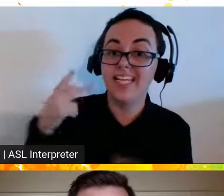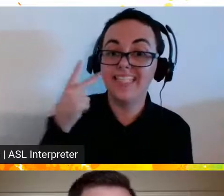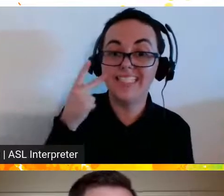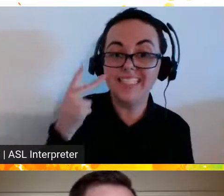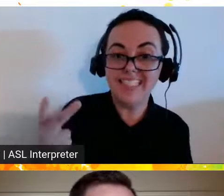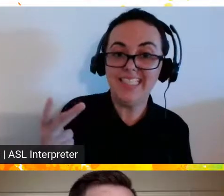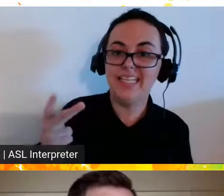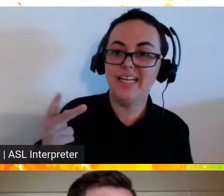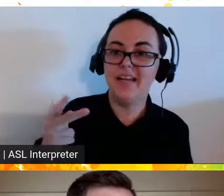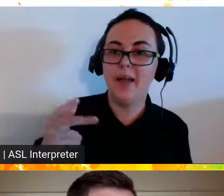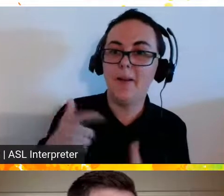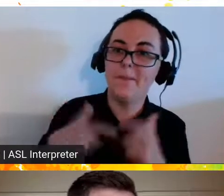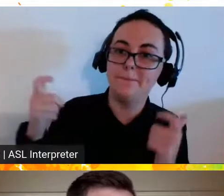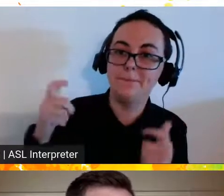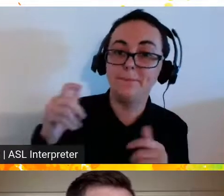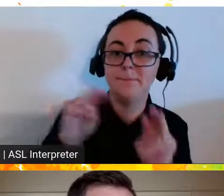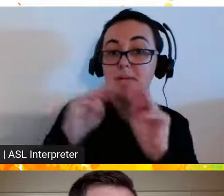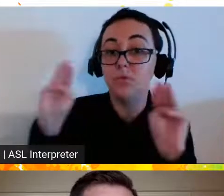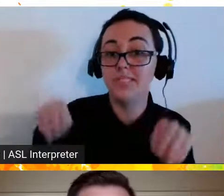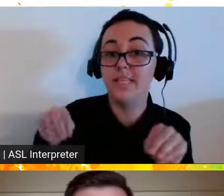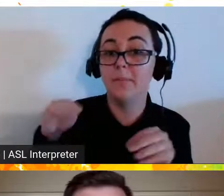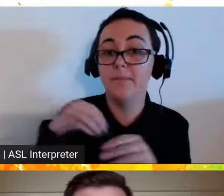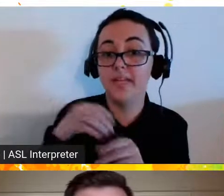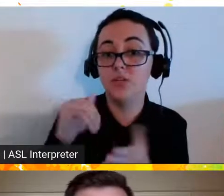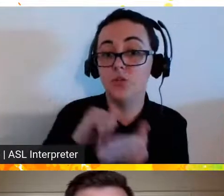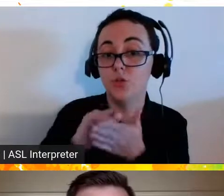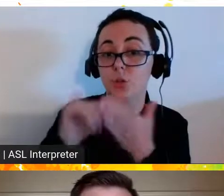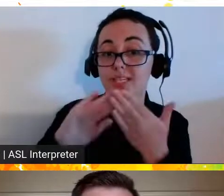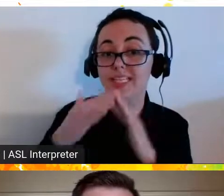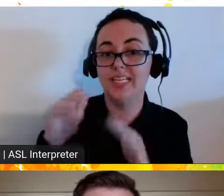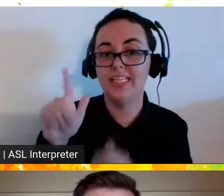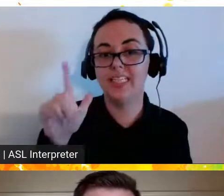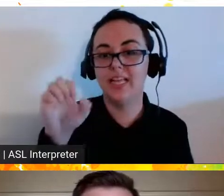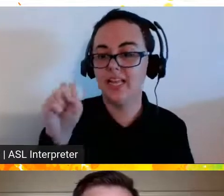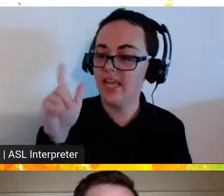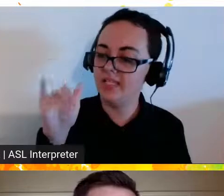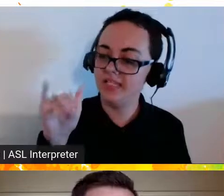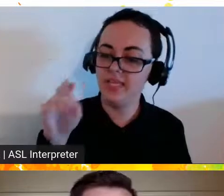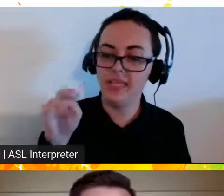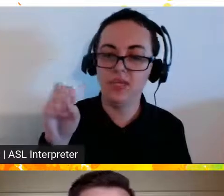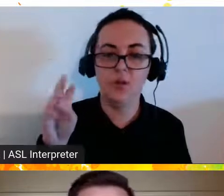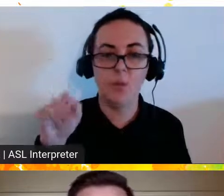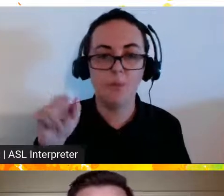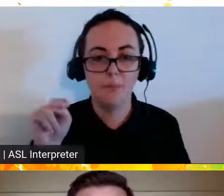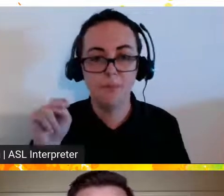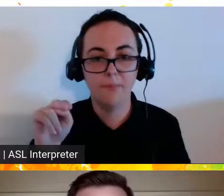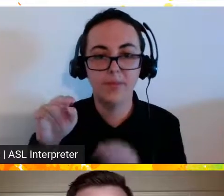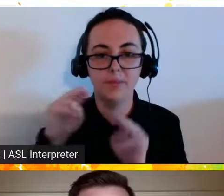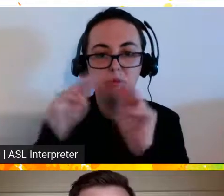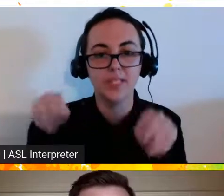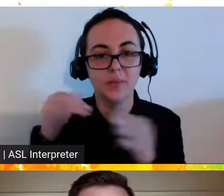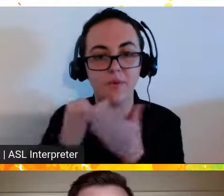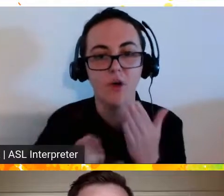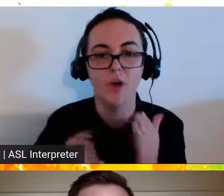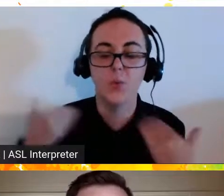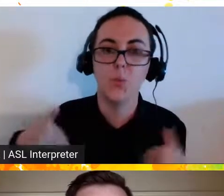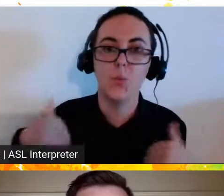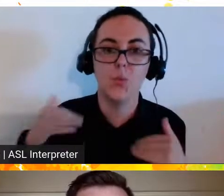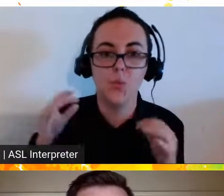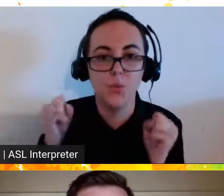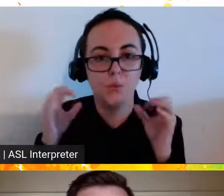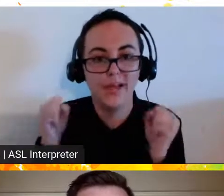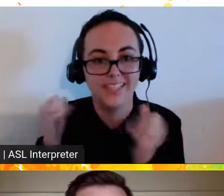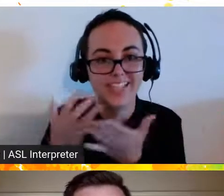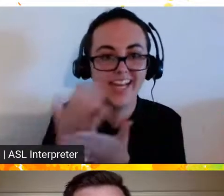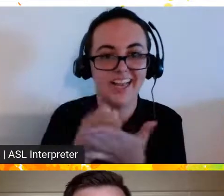or museum, I should say, in New York City, is the Leslie Lohman Museum of Art, which has a very comprehensive collection of artworks. That, again,